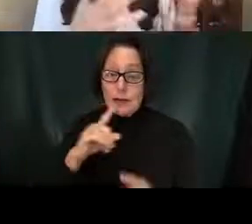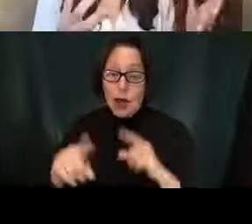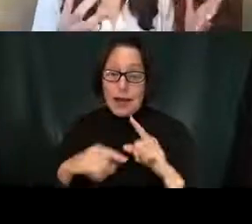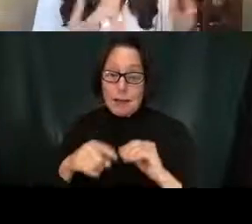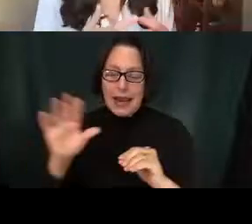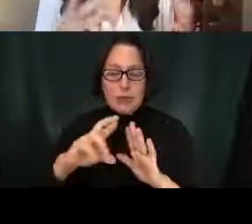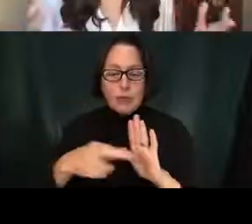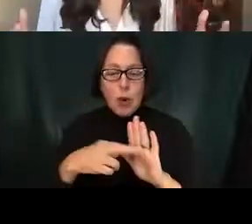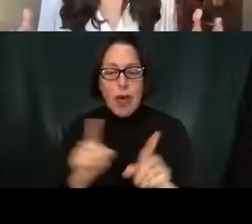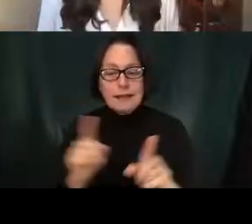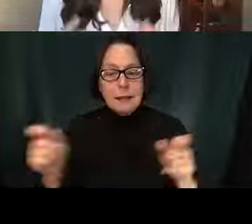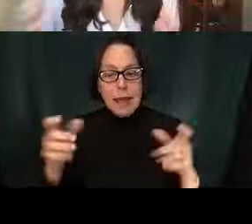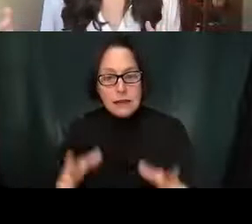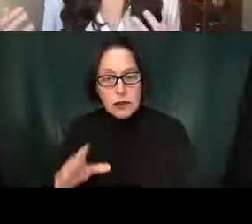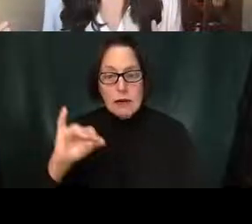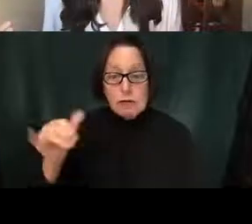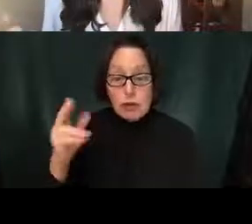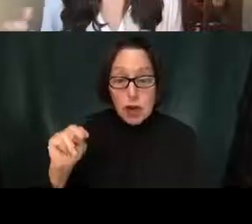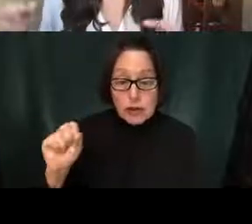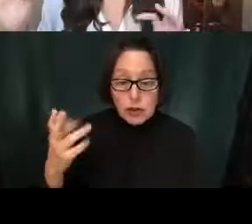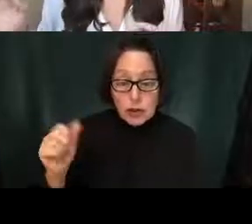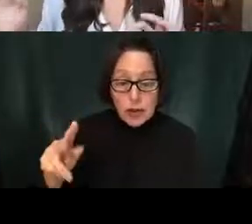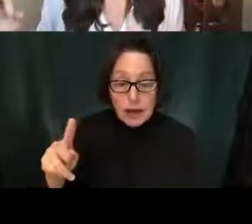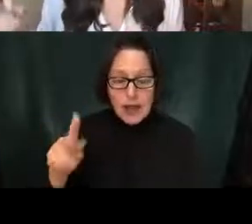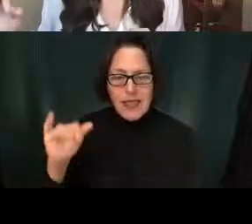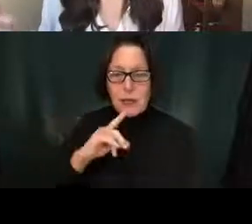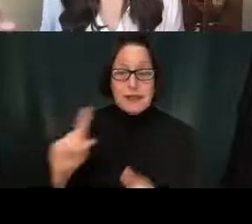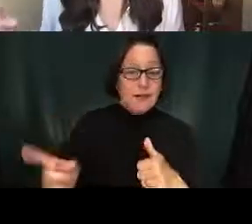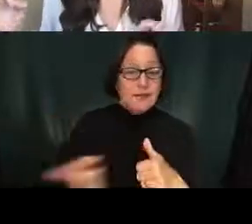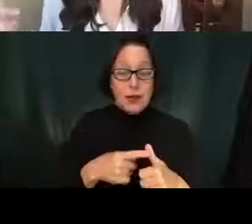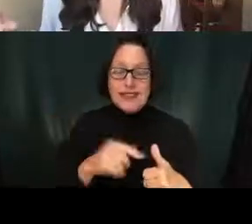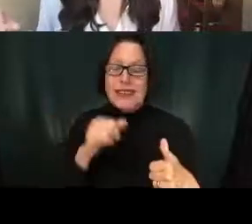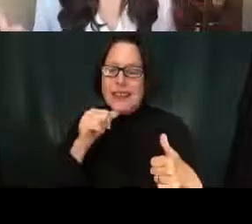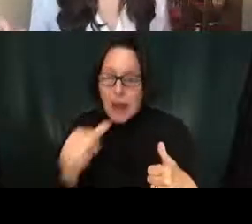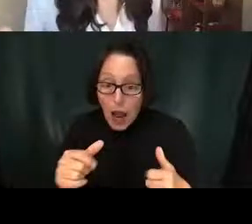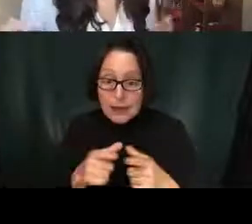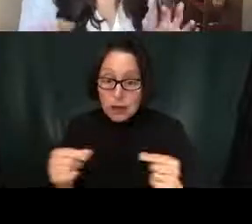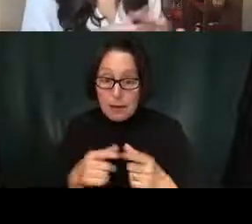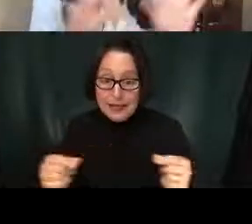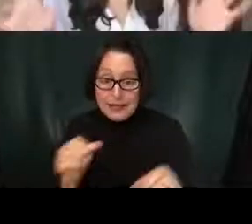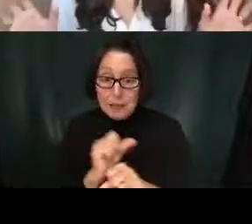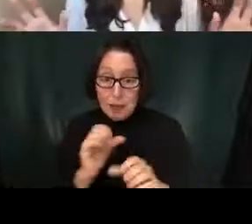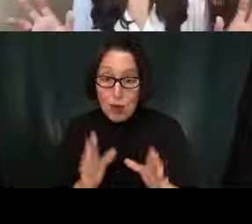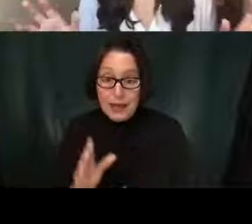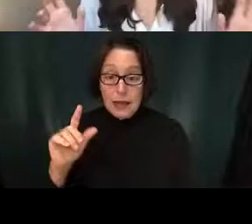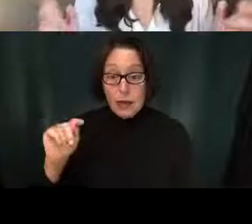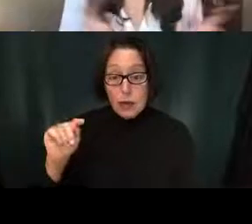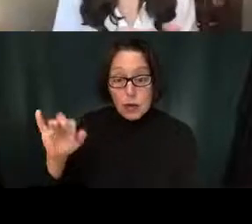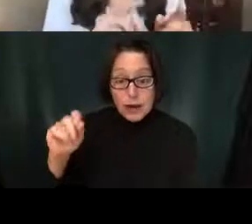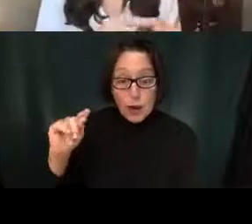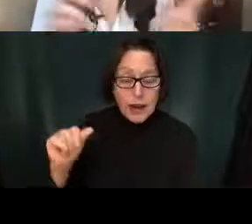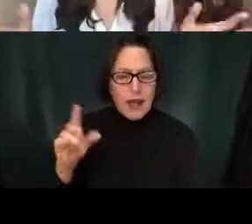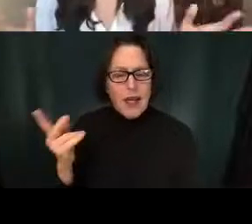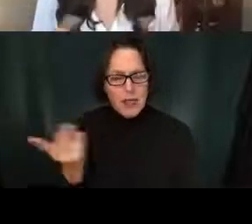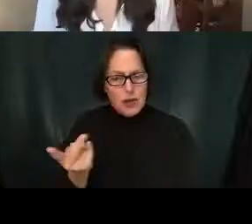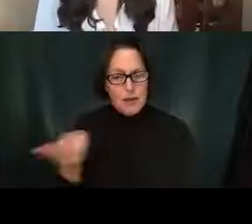a manager of John Shook, who was the very first non-Japanese employee at Toyota. And they were on stage at a conference. This is actually